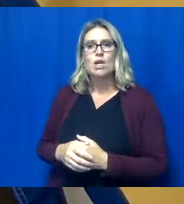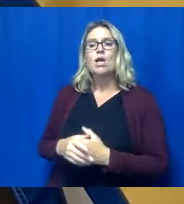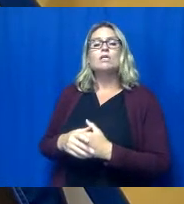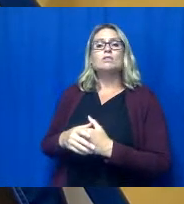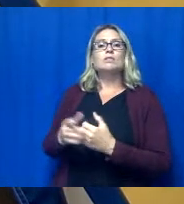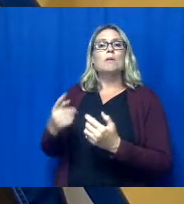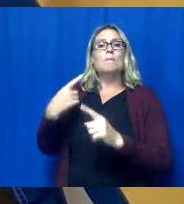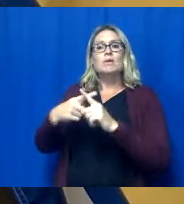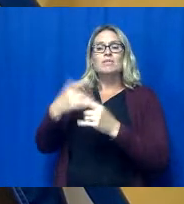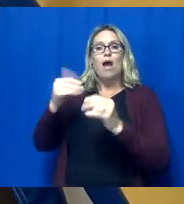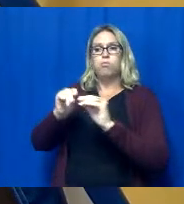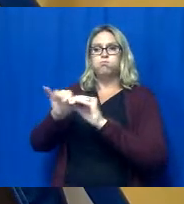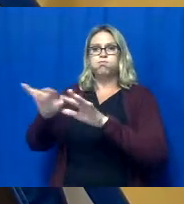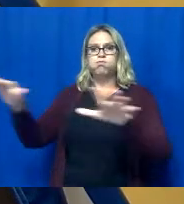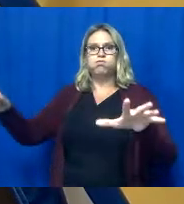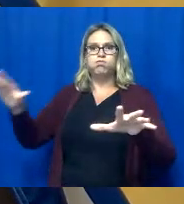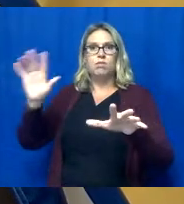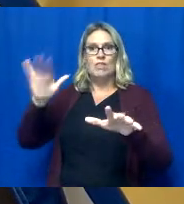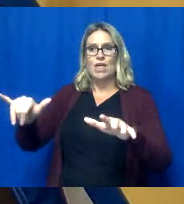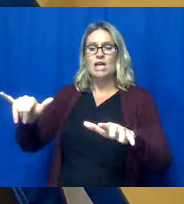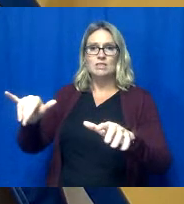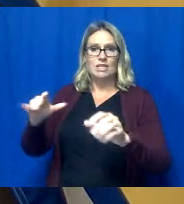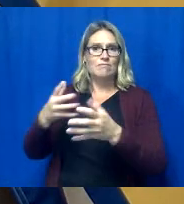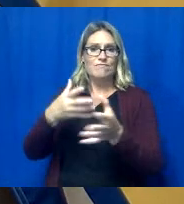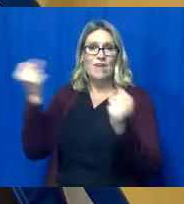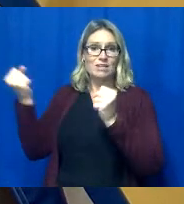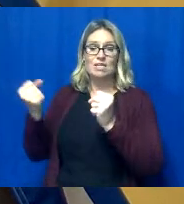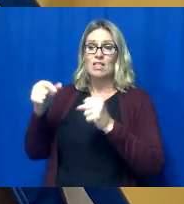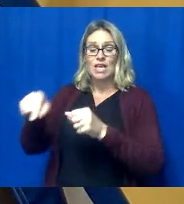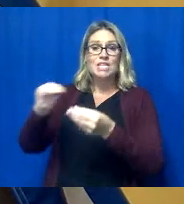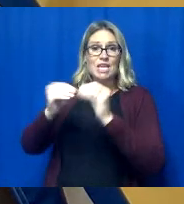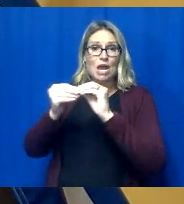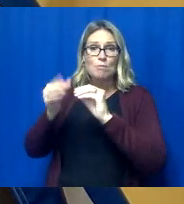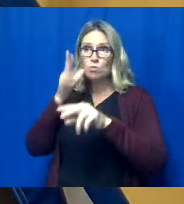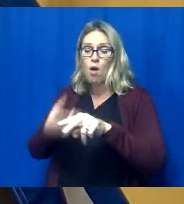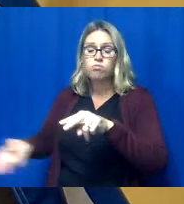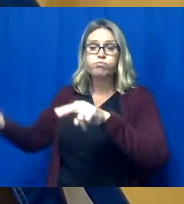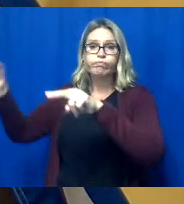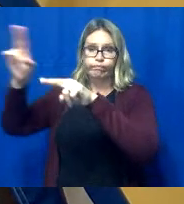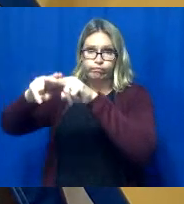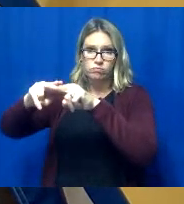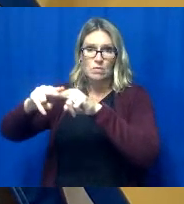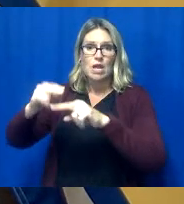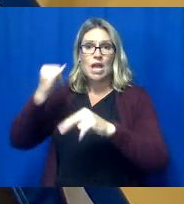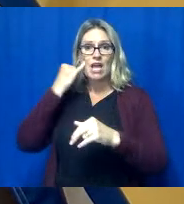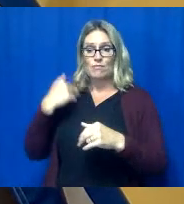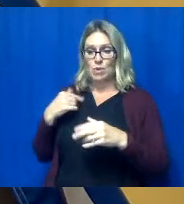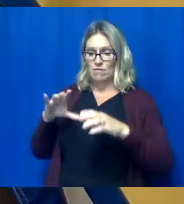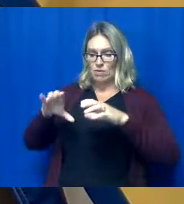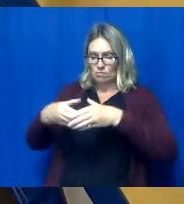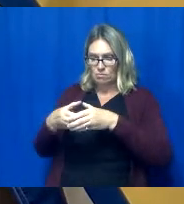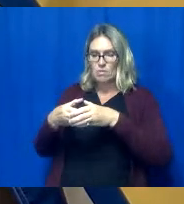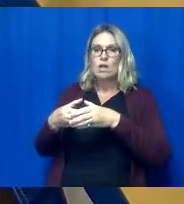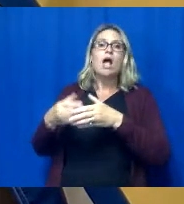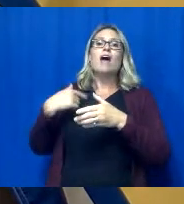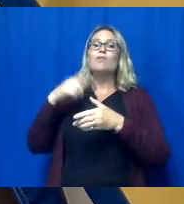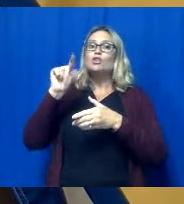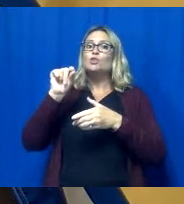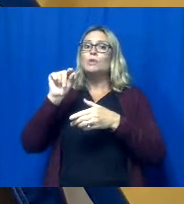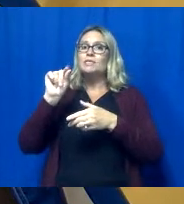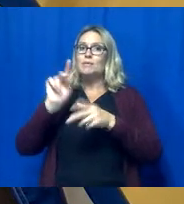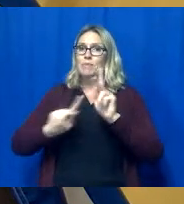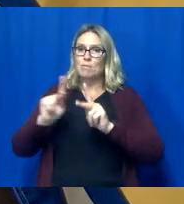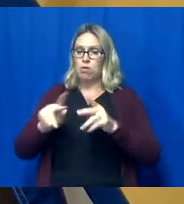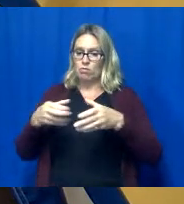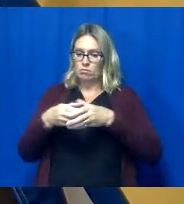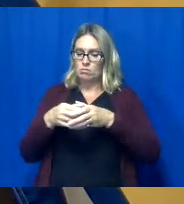virus is exponentially growing. So if we can take our contacts to a household plus 20, then if and